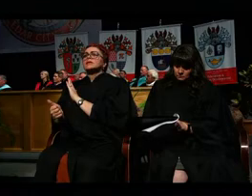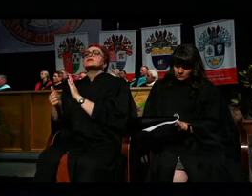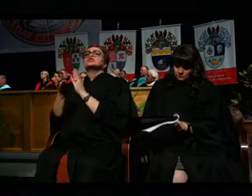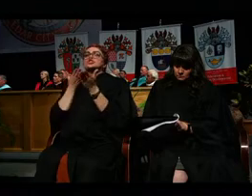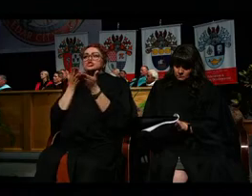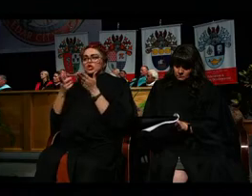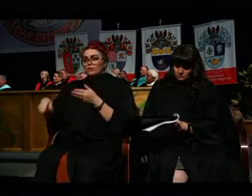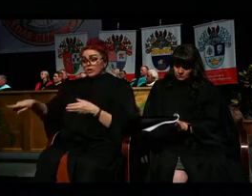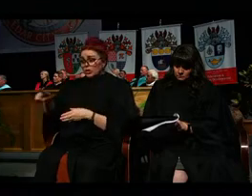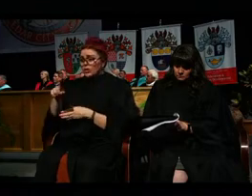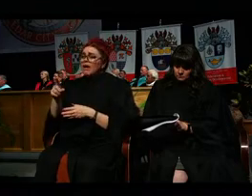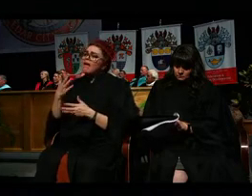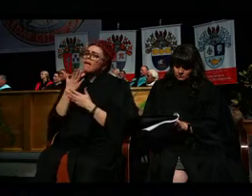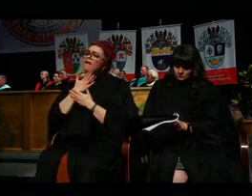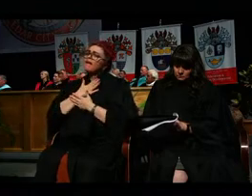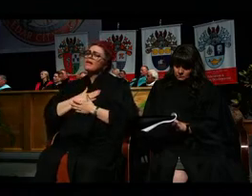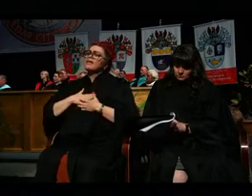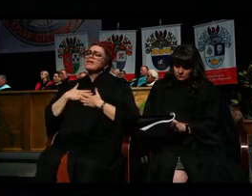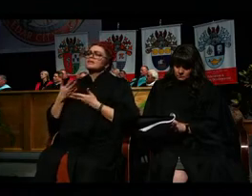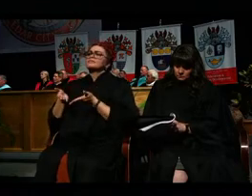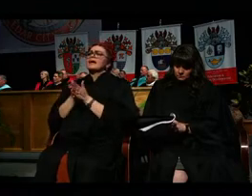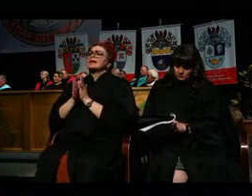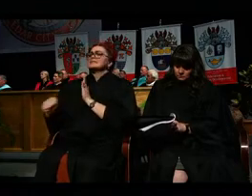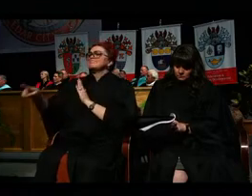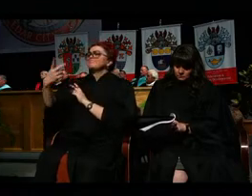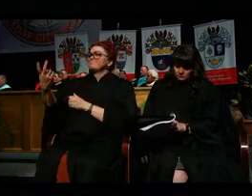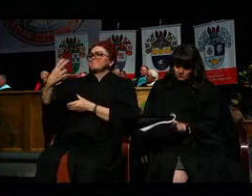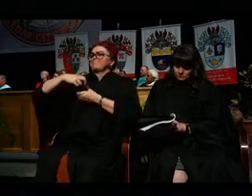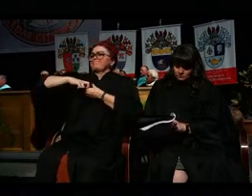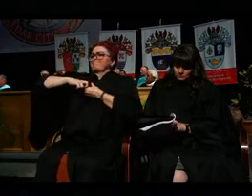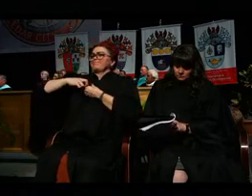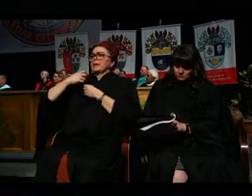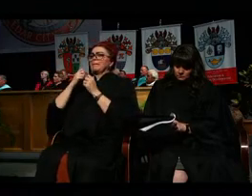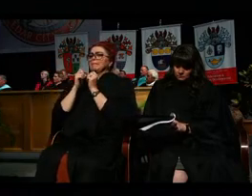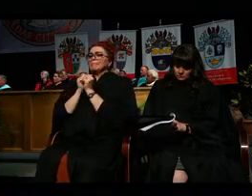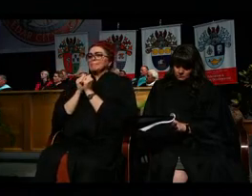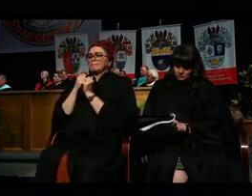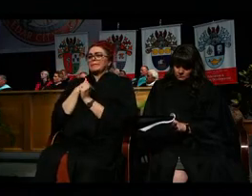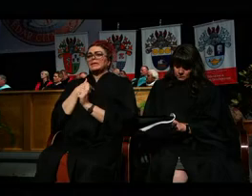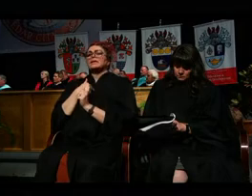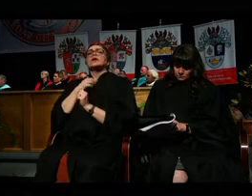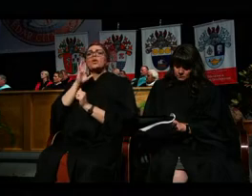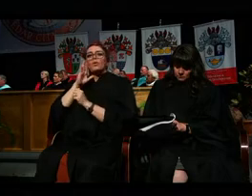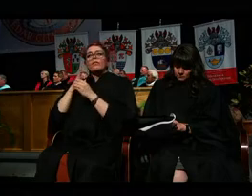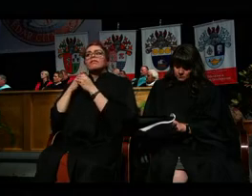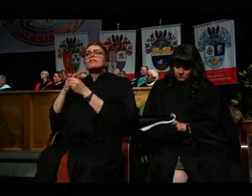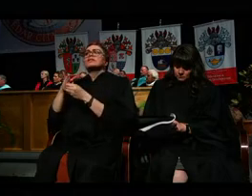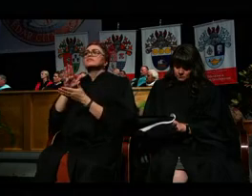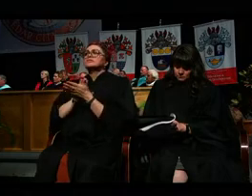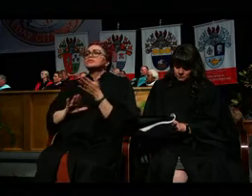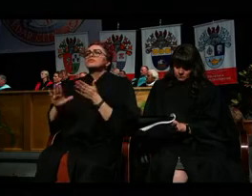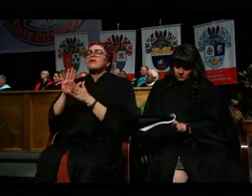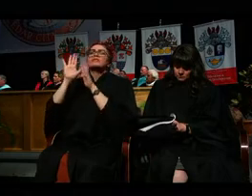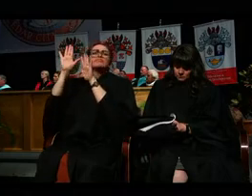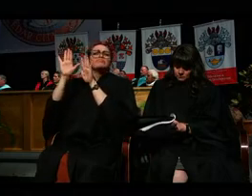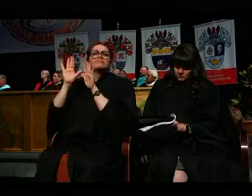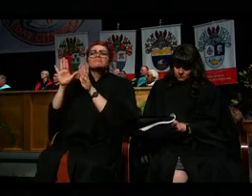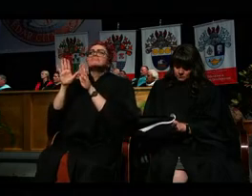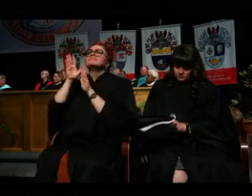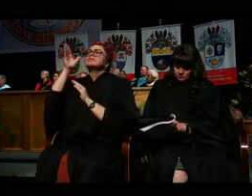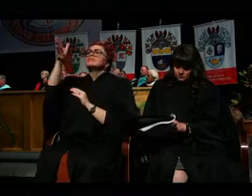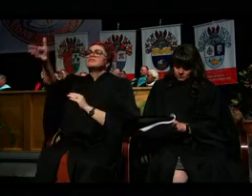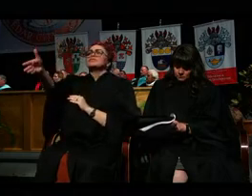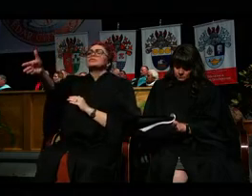extraordinary talents in helping propel this great university forward so that the chapters we write in our